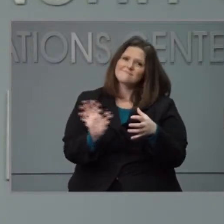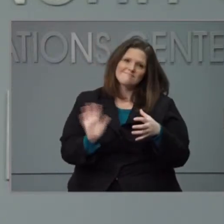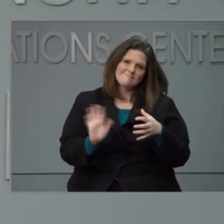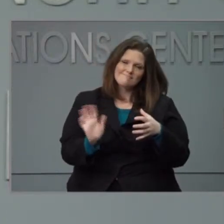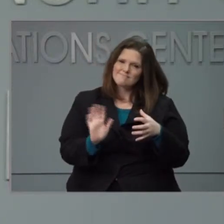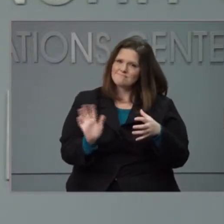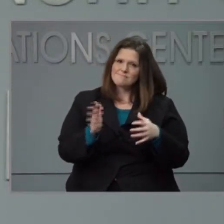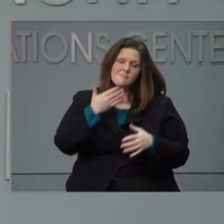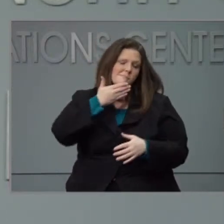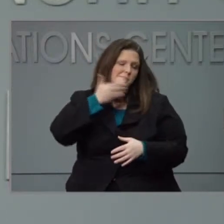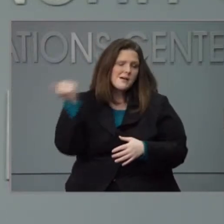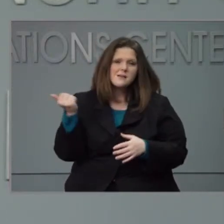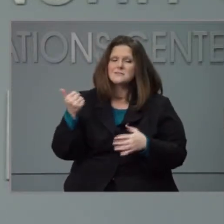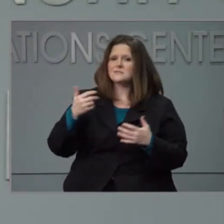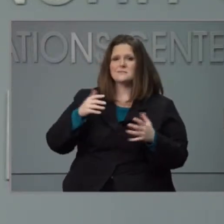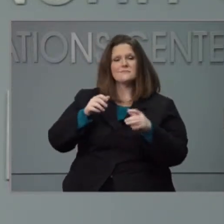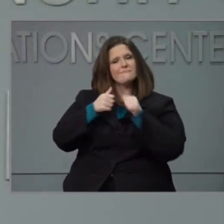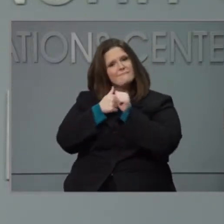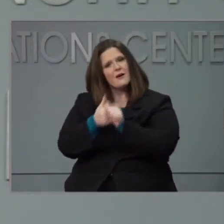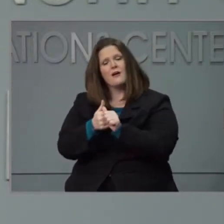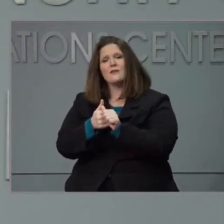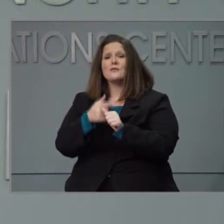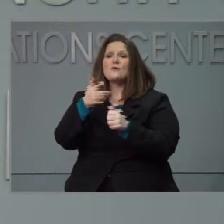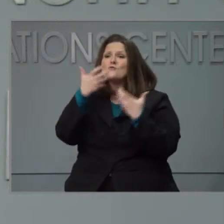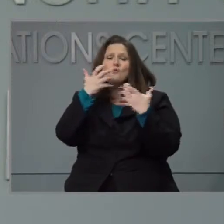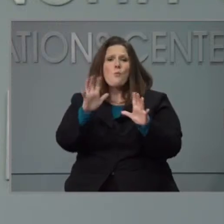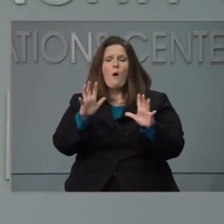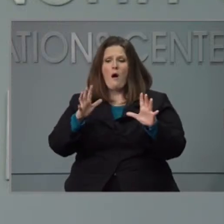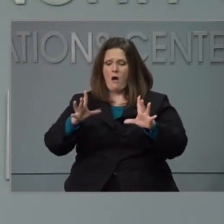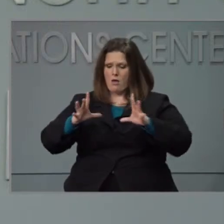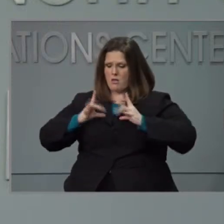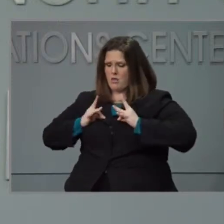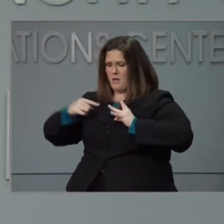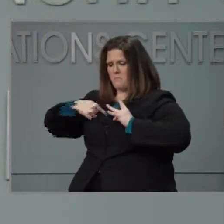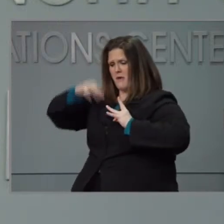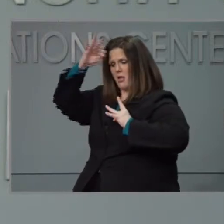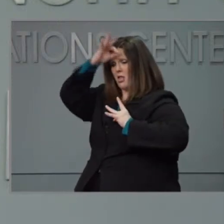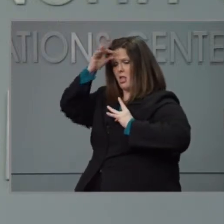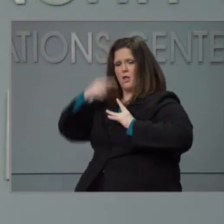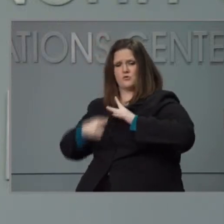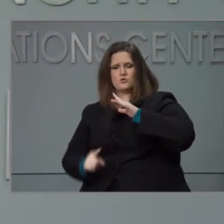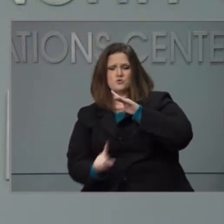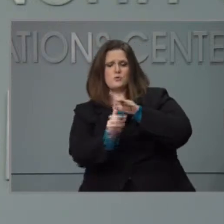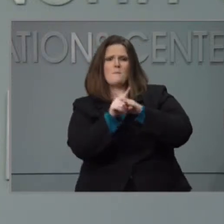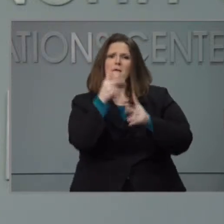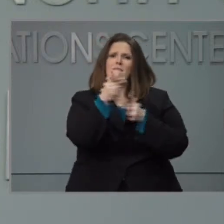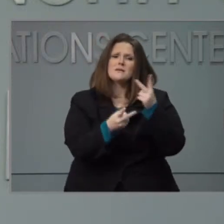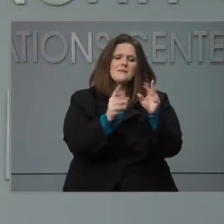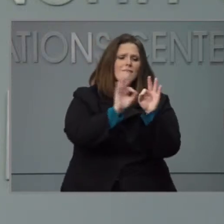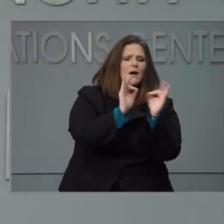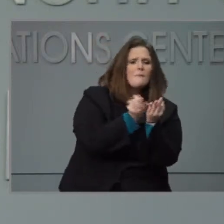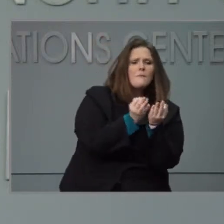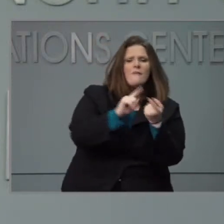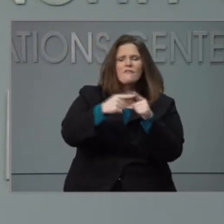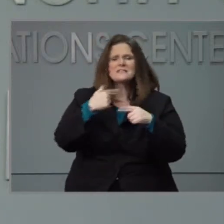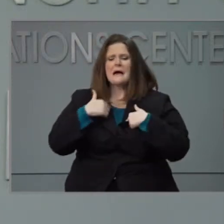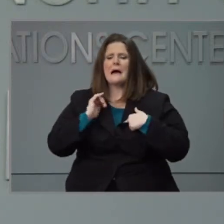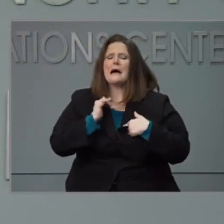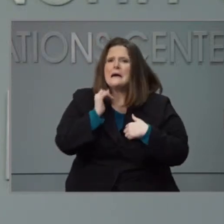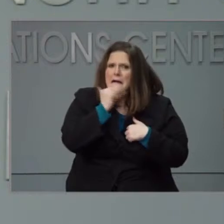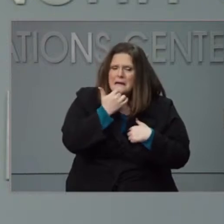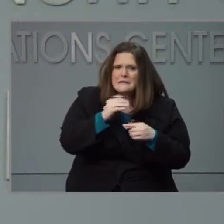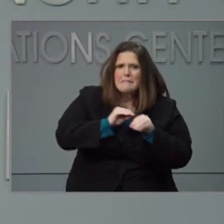spread COVID-19 accidentally to friends or family. And so we must keep prevention at the